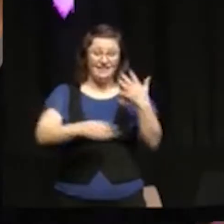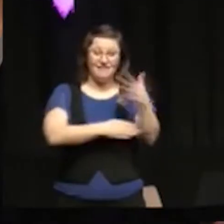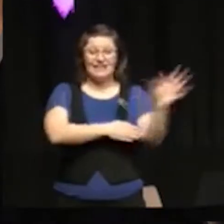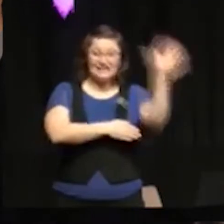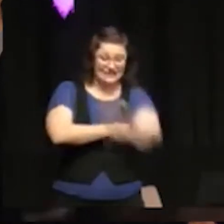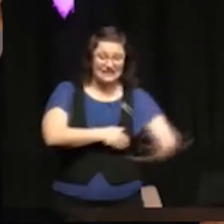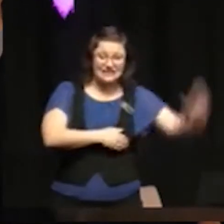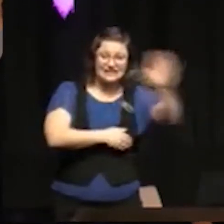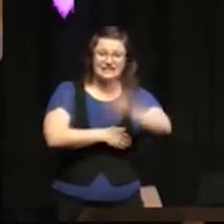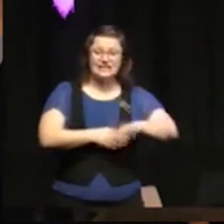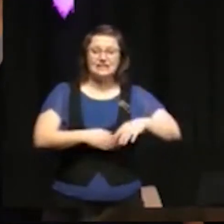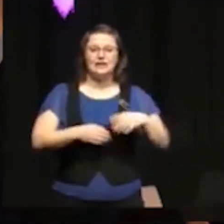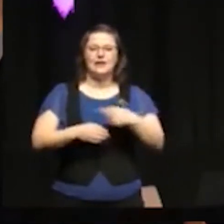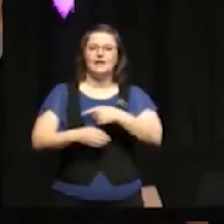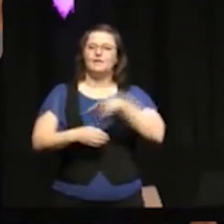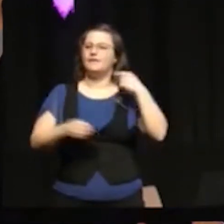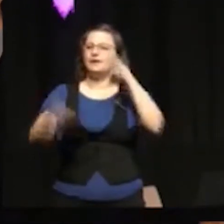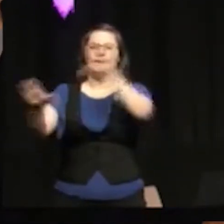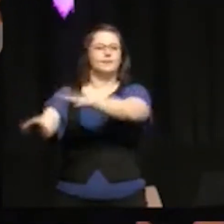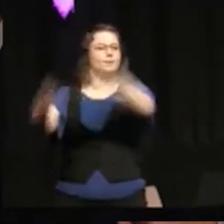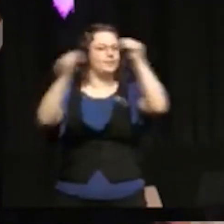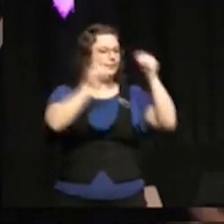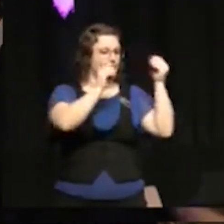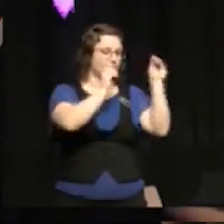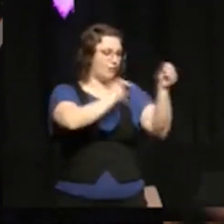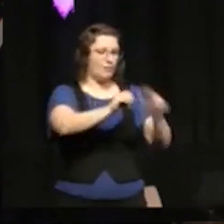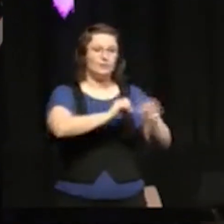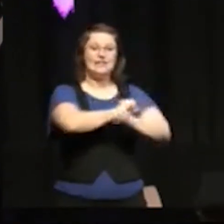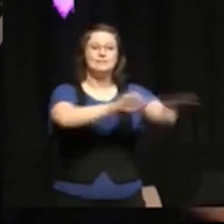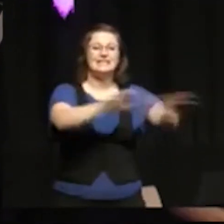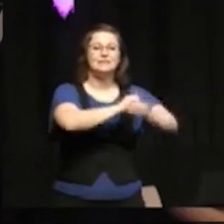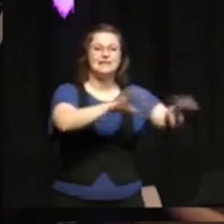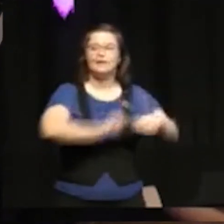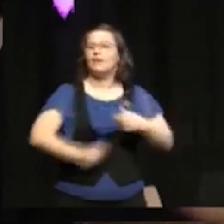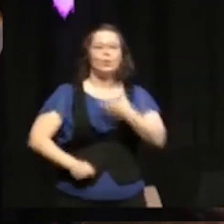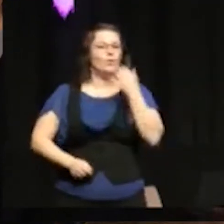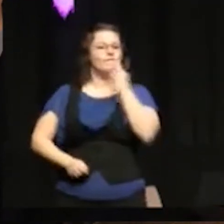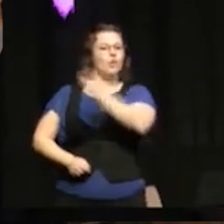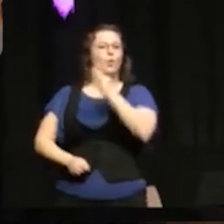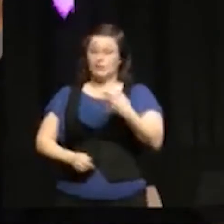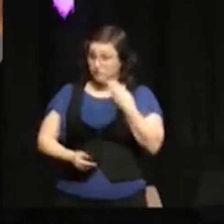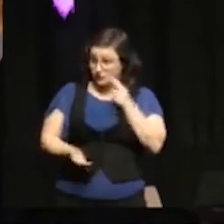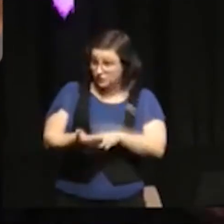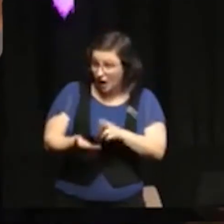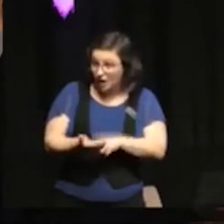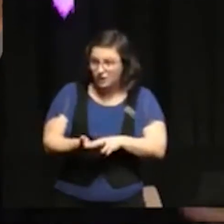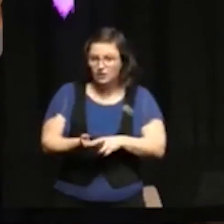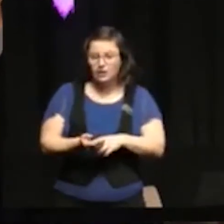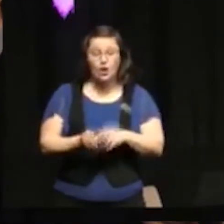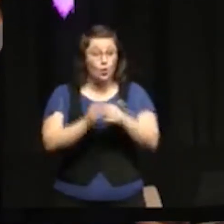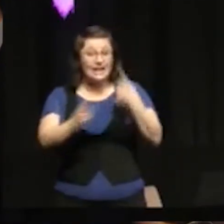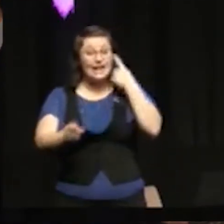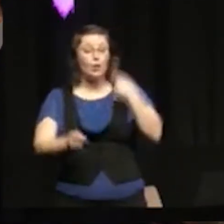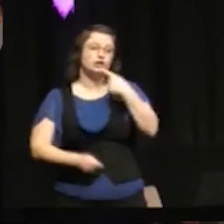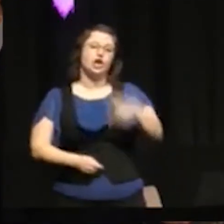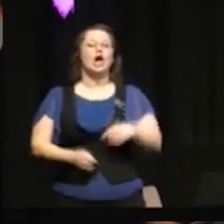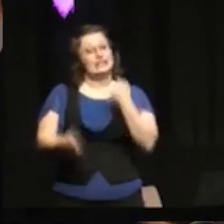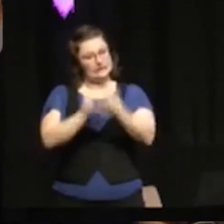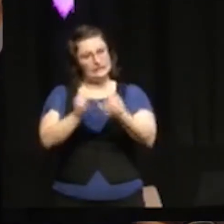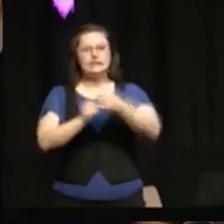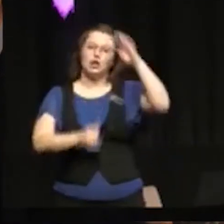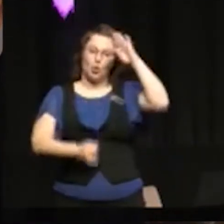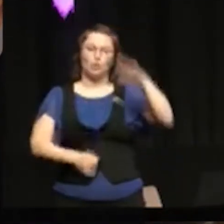can. No one asking. I find out in the West here they don't. The people sharing this kind of things without asking questions. So one day before, the